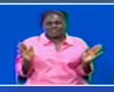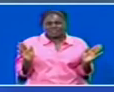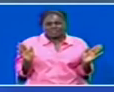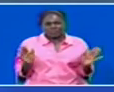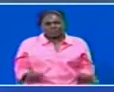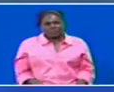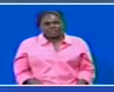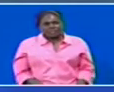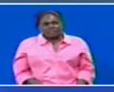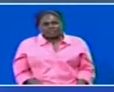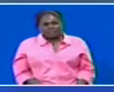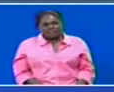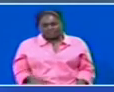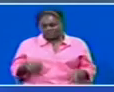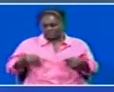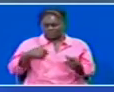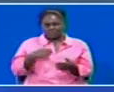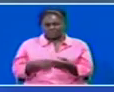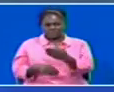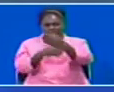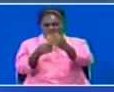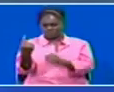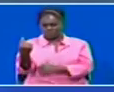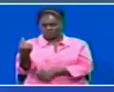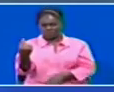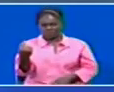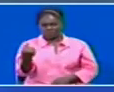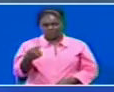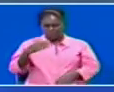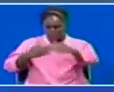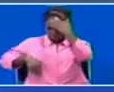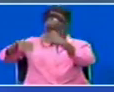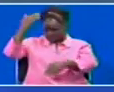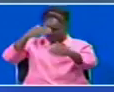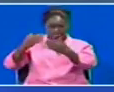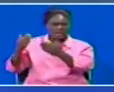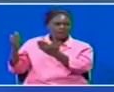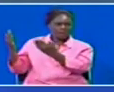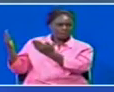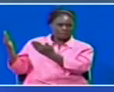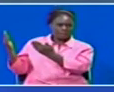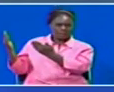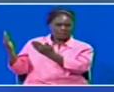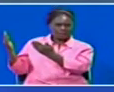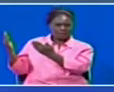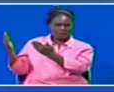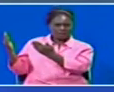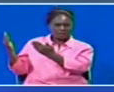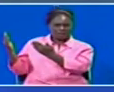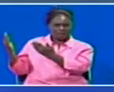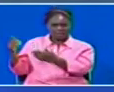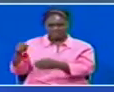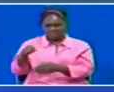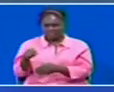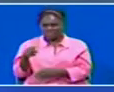Yvonne, let me weigh in on this because I think that Professor Kagwanja is among those that are throwing out those